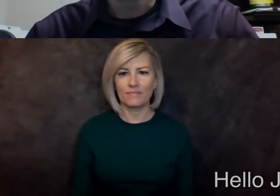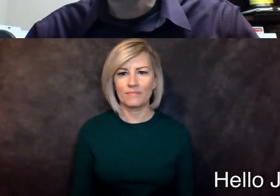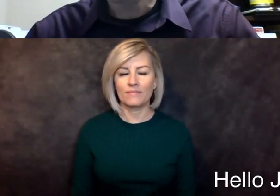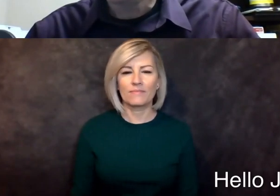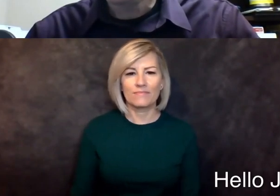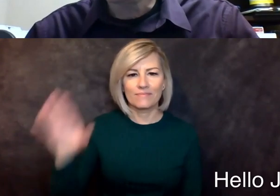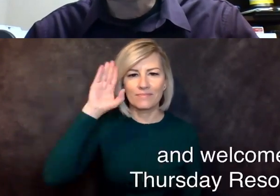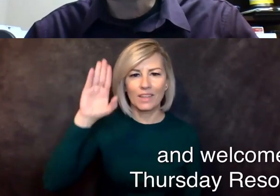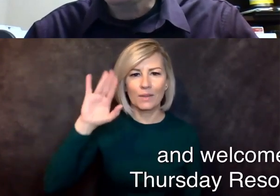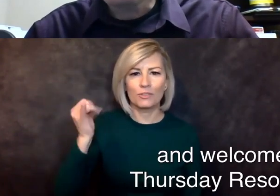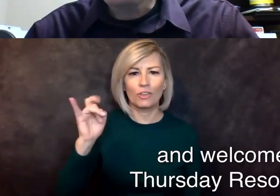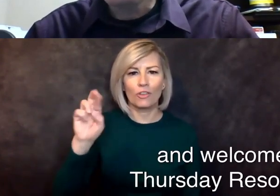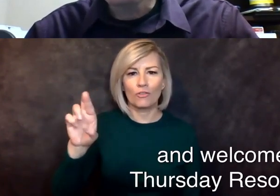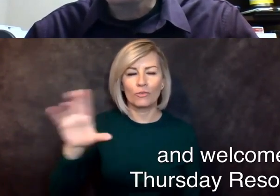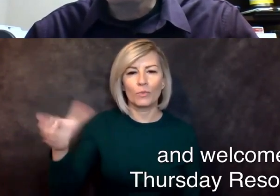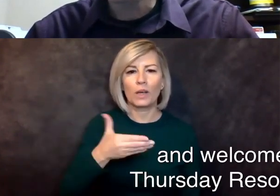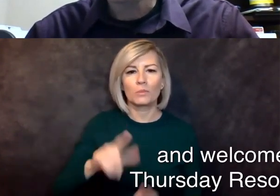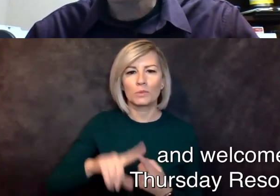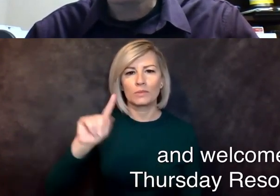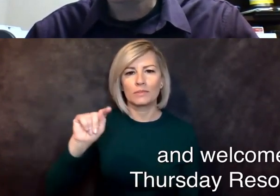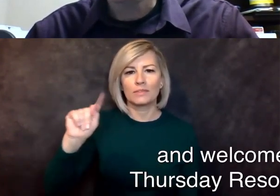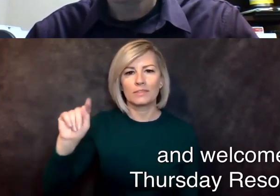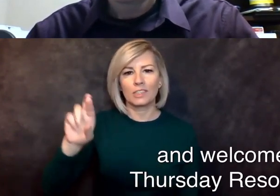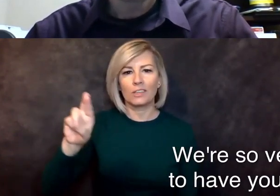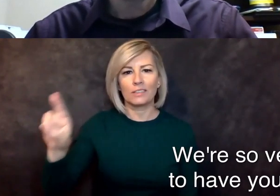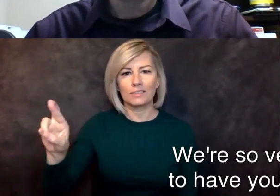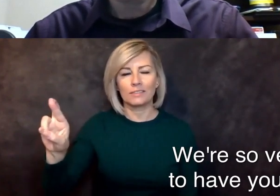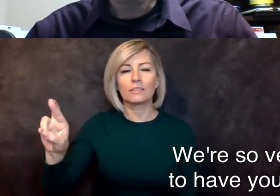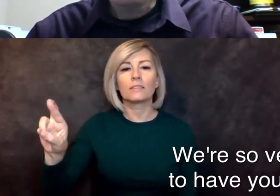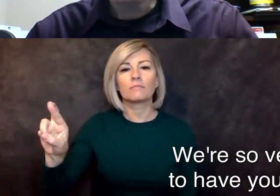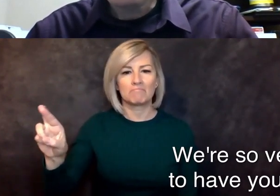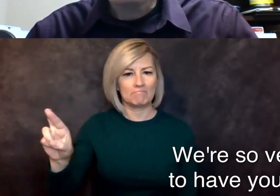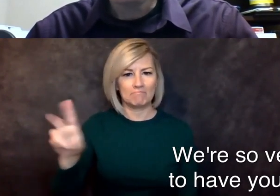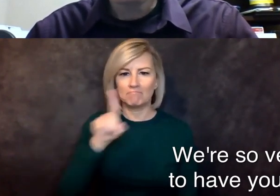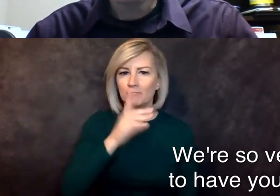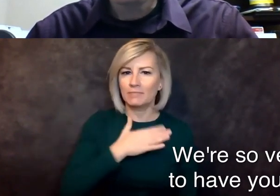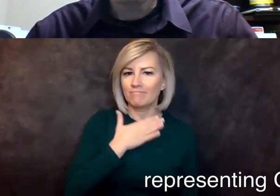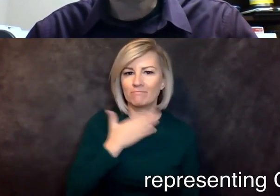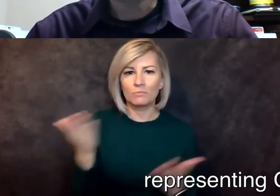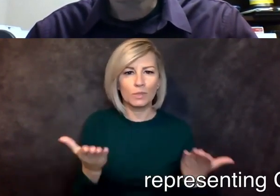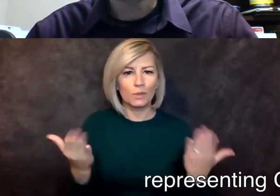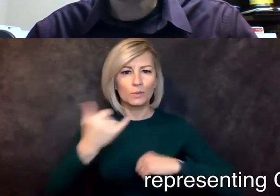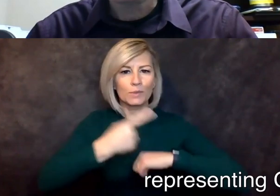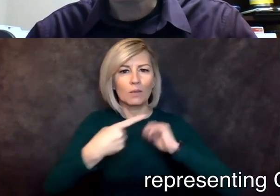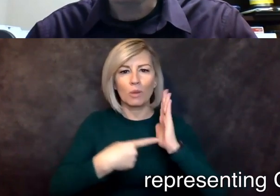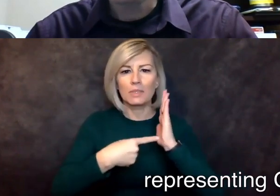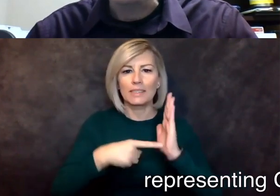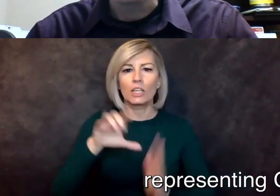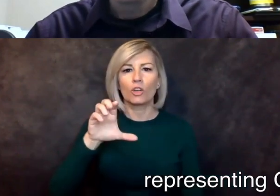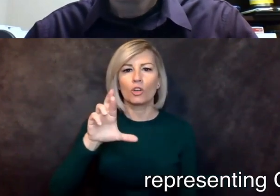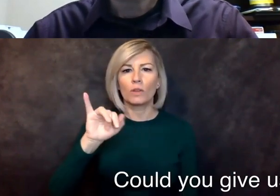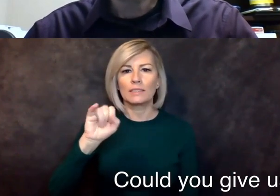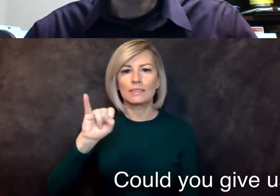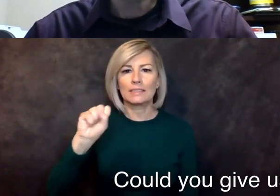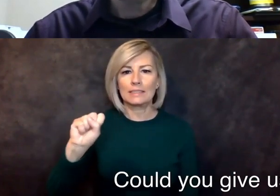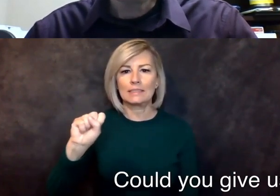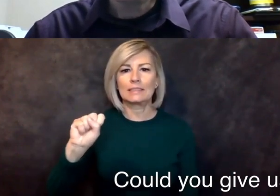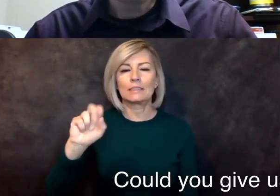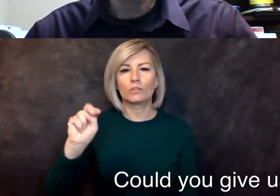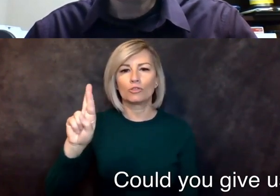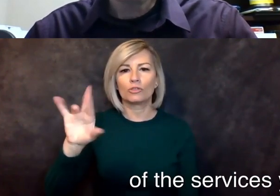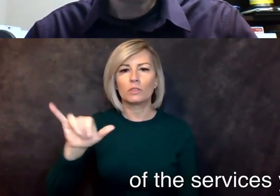Hello, Jennifer, and welcome to the Third Thursday Resource Roundup. We're so very pleased to have you here today representing Crisis Nursery. Could you give